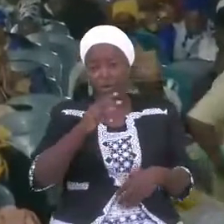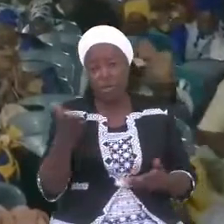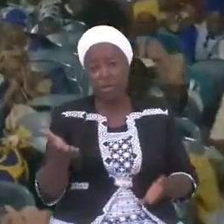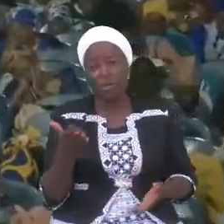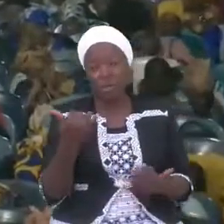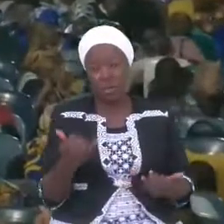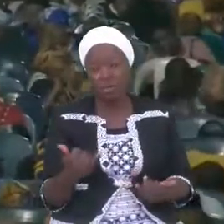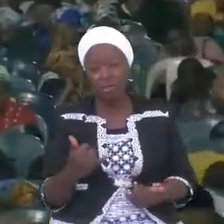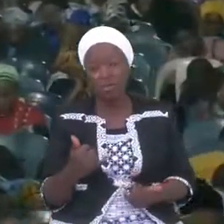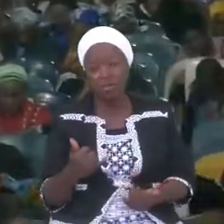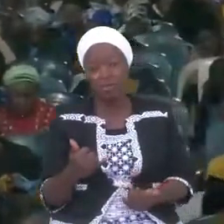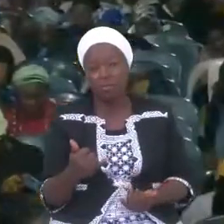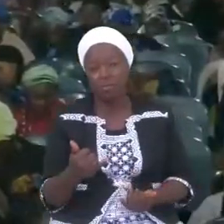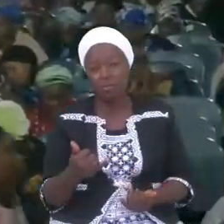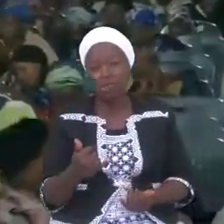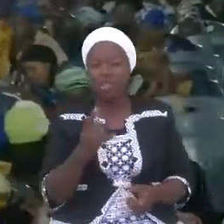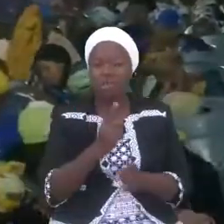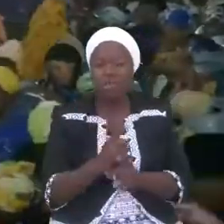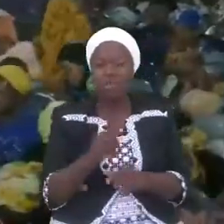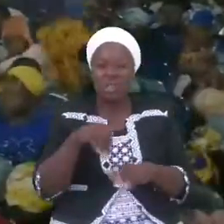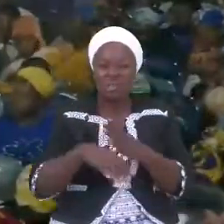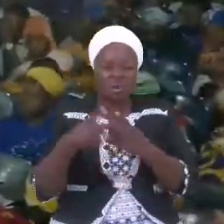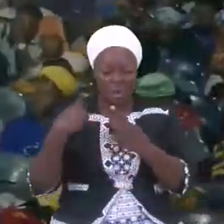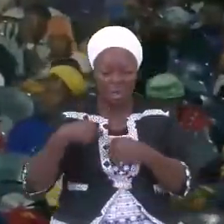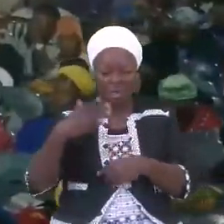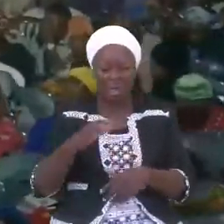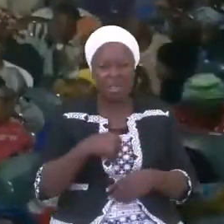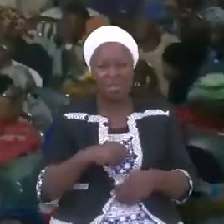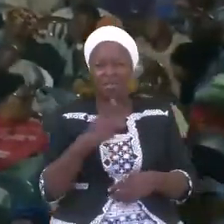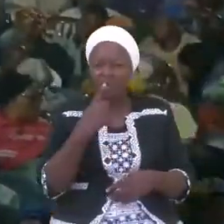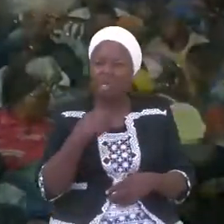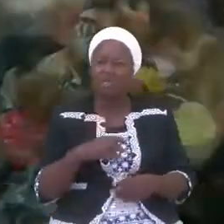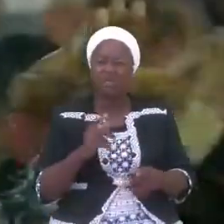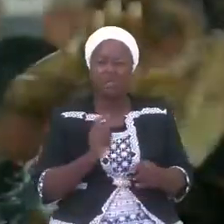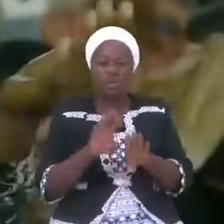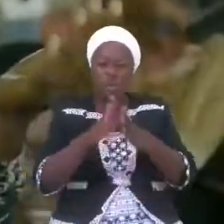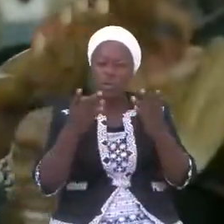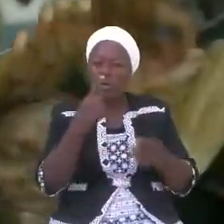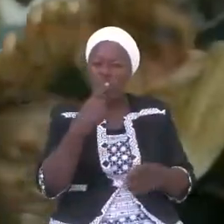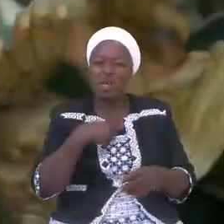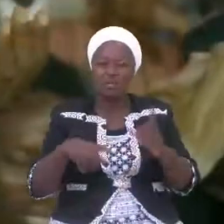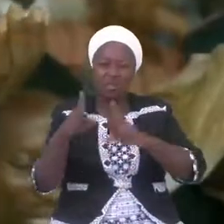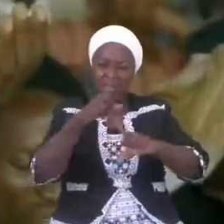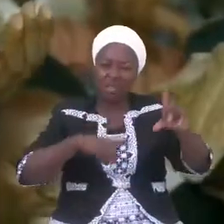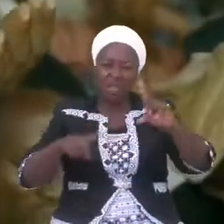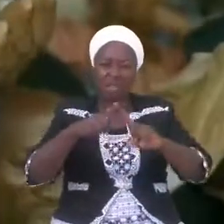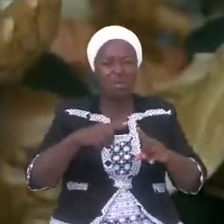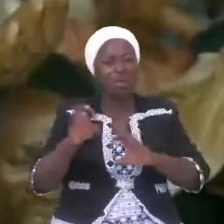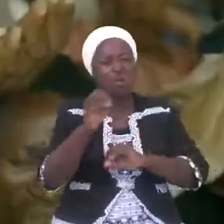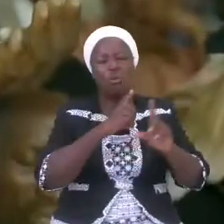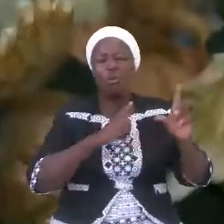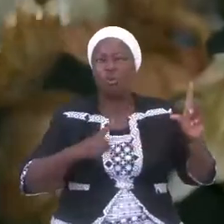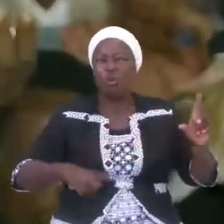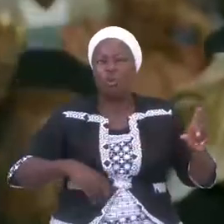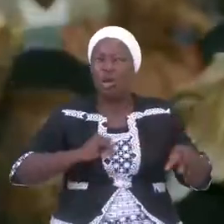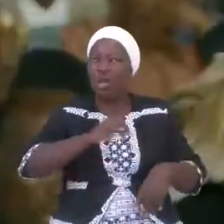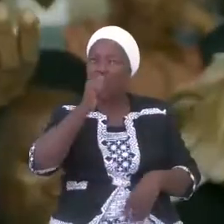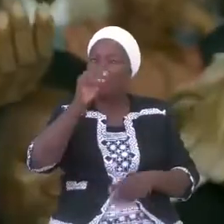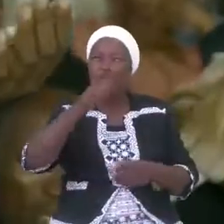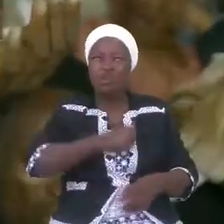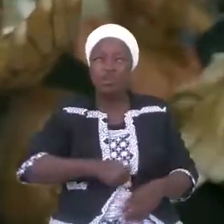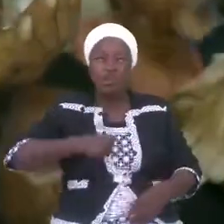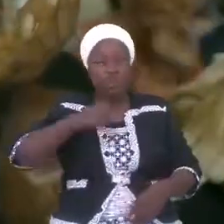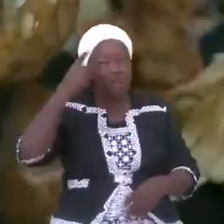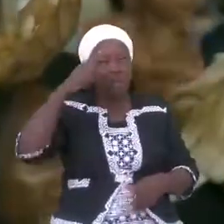tell the Lord there, oh Lord, I'm sorry for all the bad things I've done in the past. I come